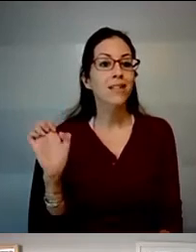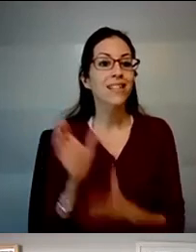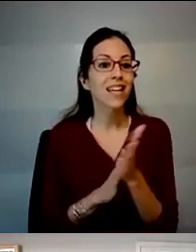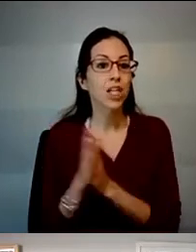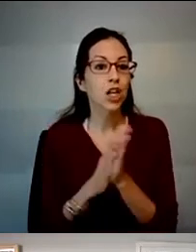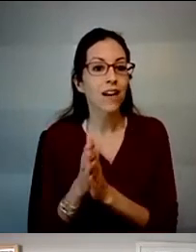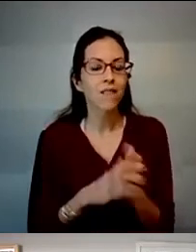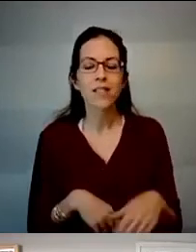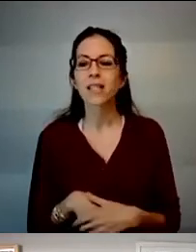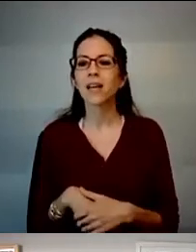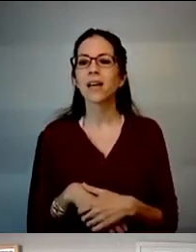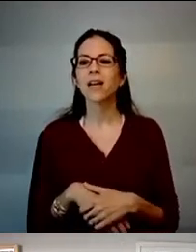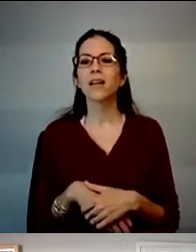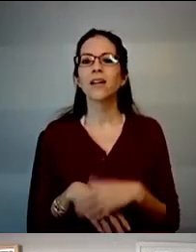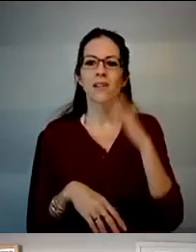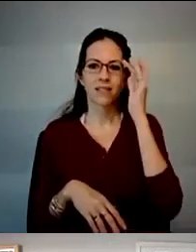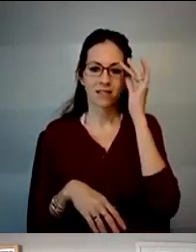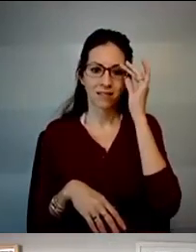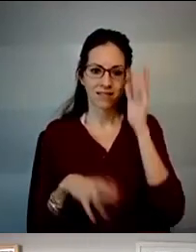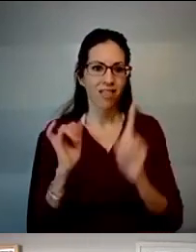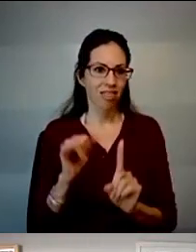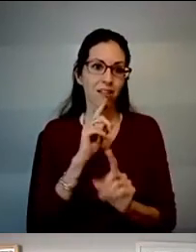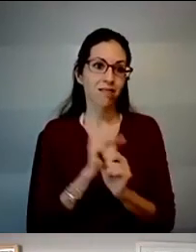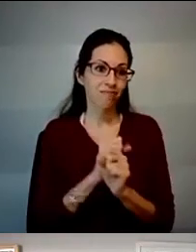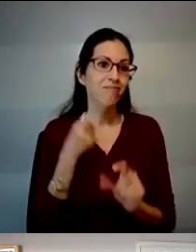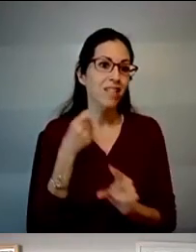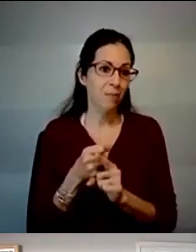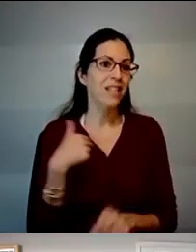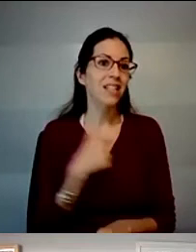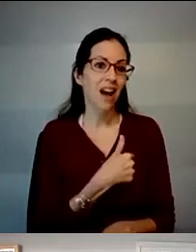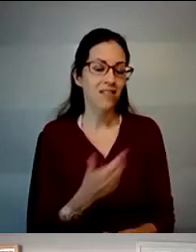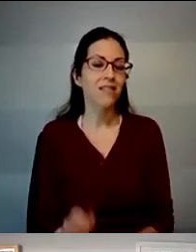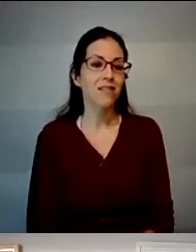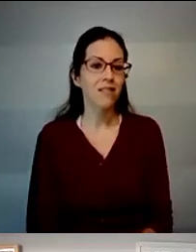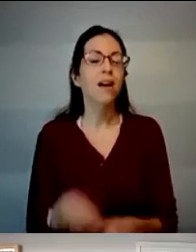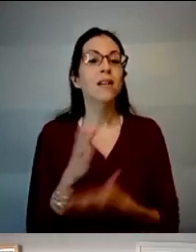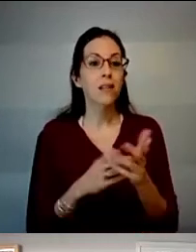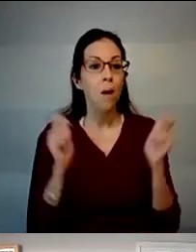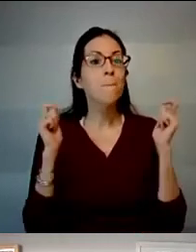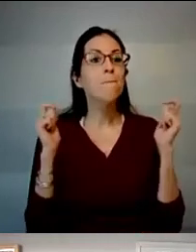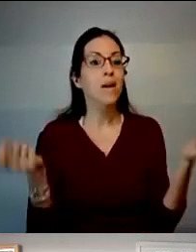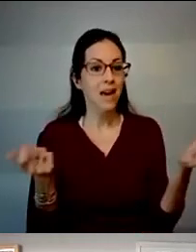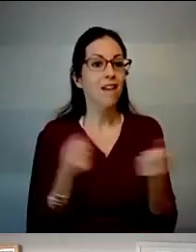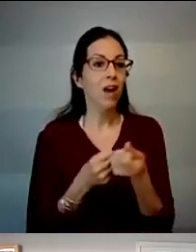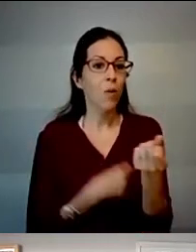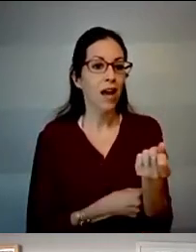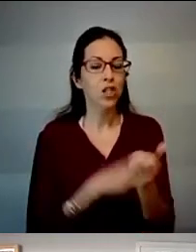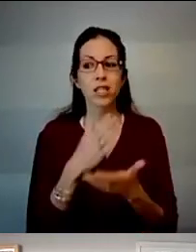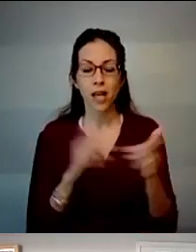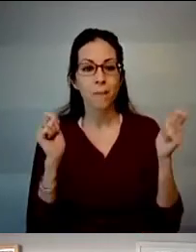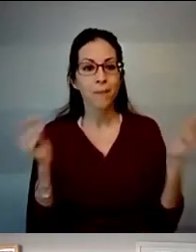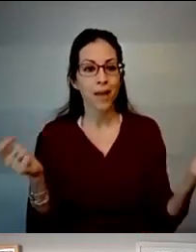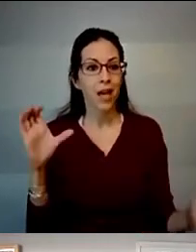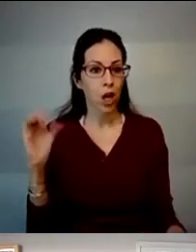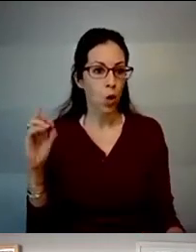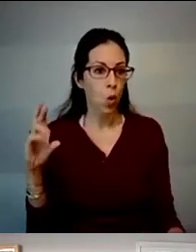you know, like that has impacted us. You know, so we've had some big foundations and some, you know, bigger corporate partners step